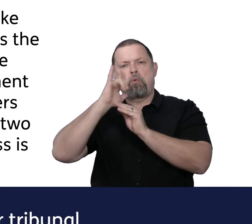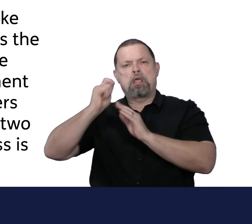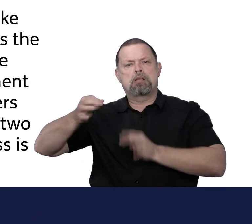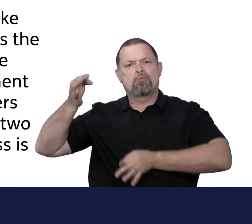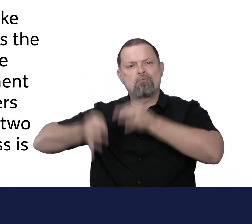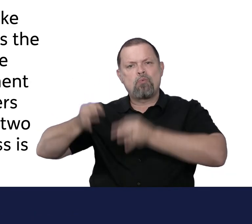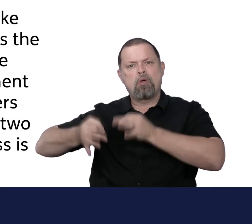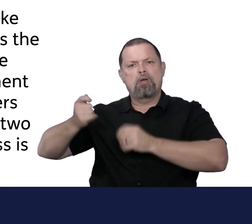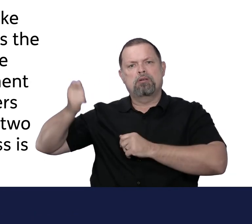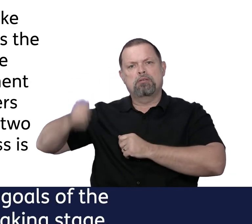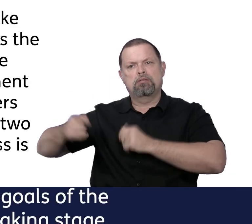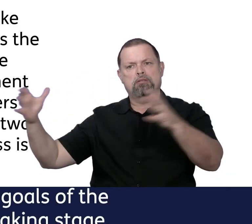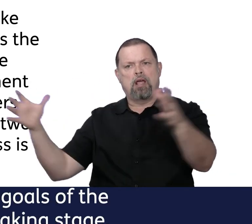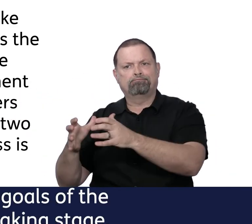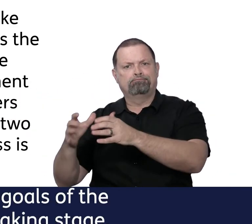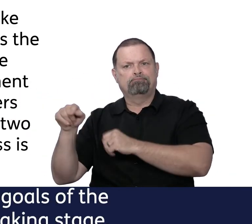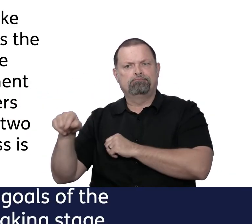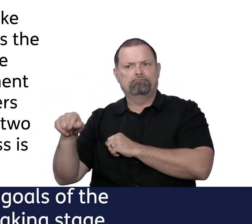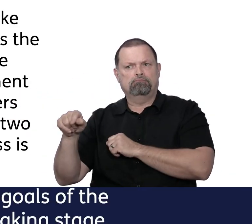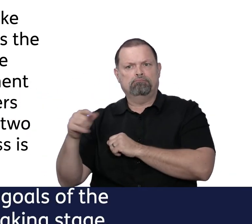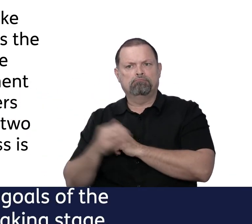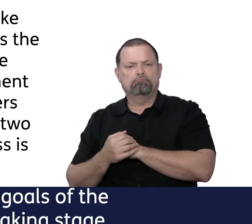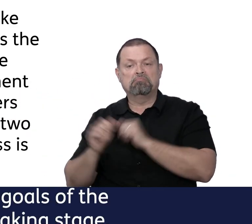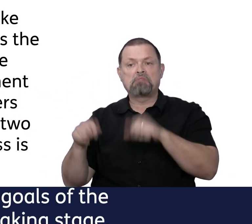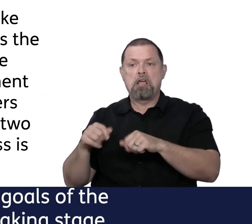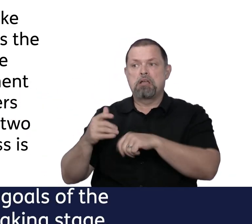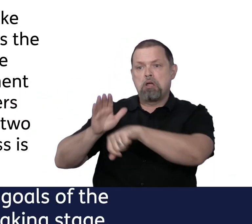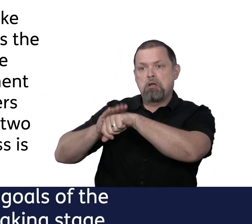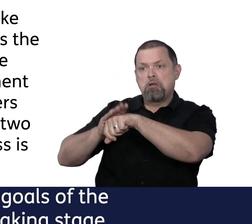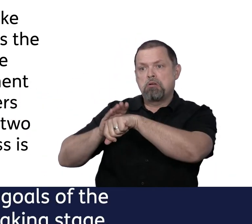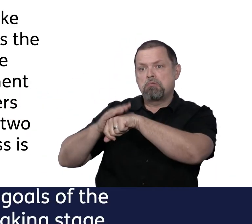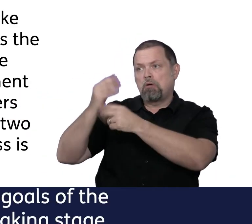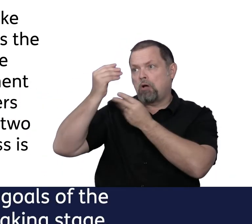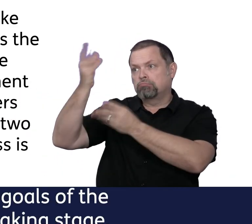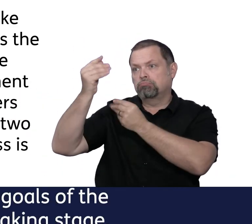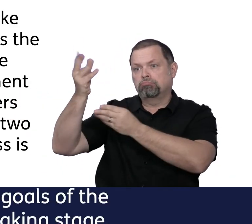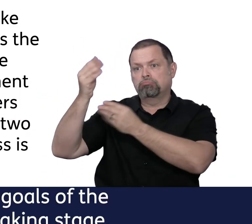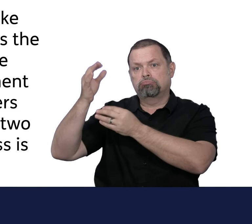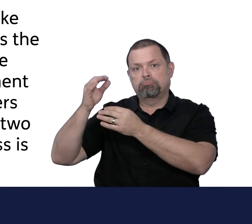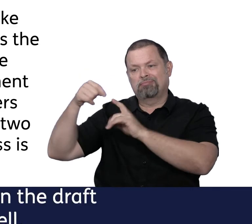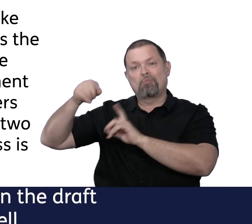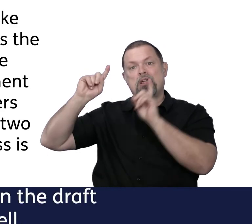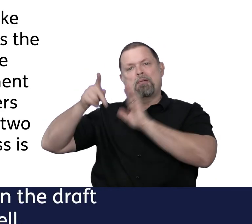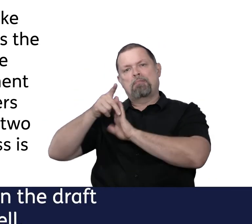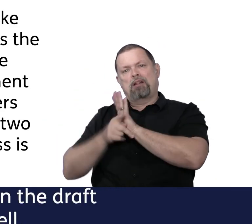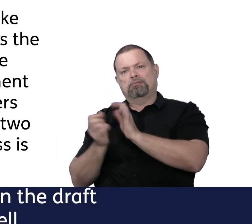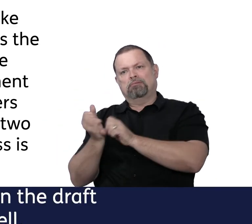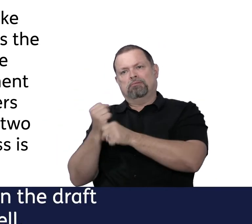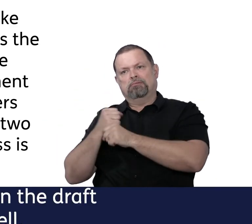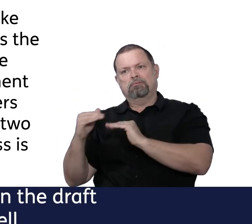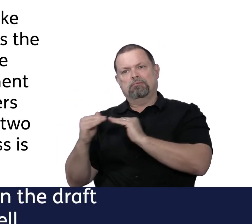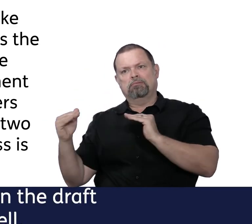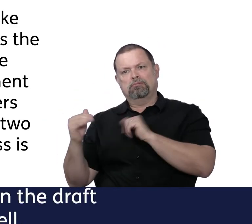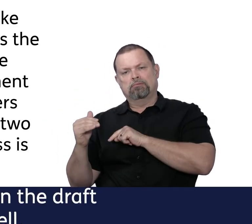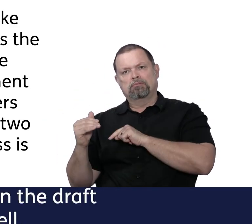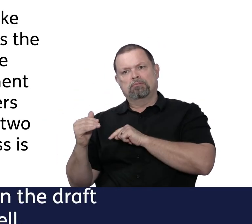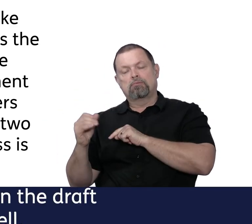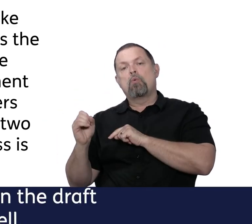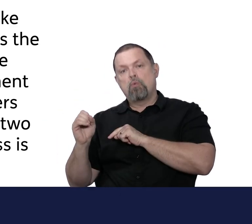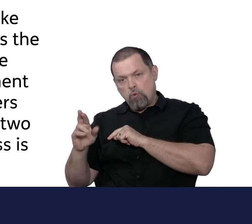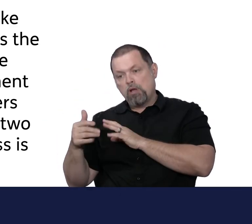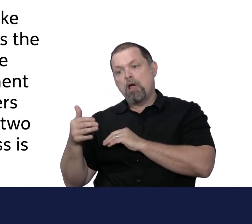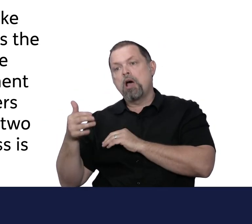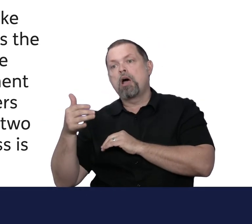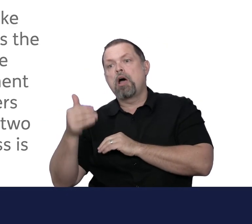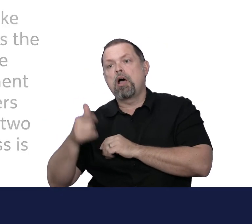tribunal. You can give input on the goals of the regulation at the policy-making stage, and you can comment on the draft regulation as